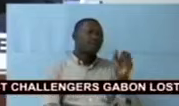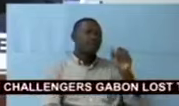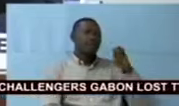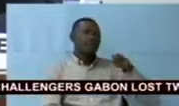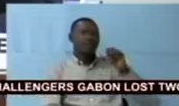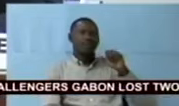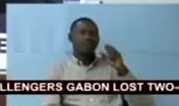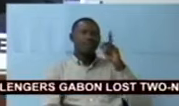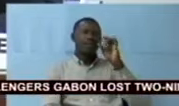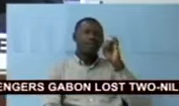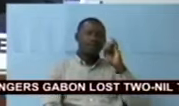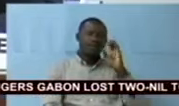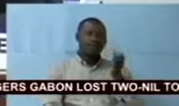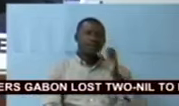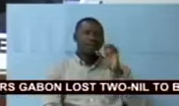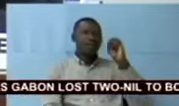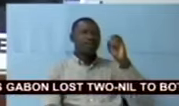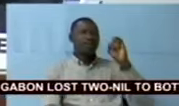Hamadisola case.